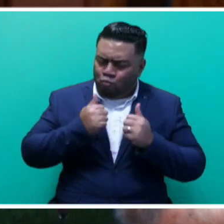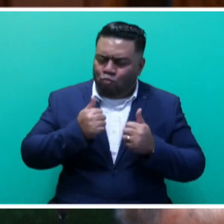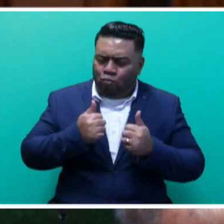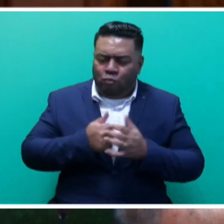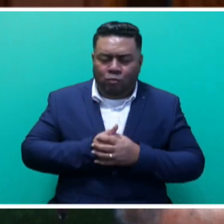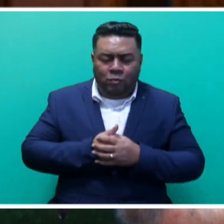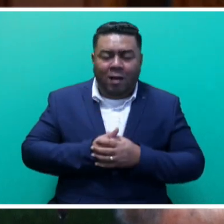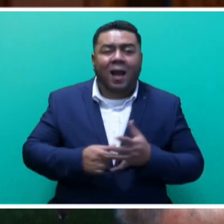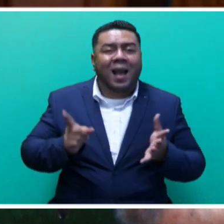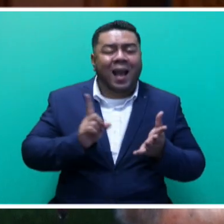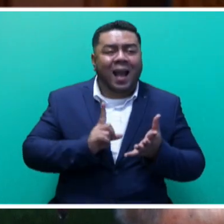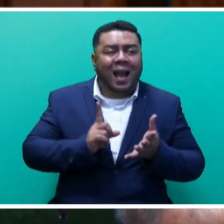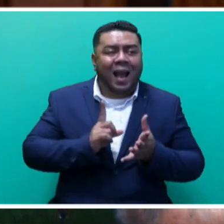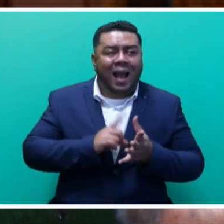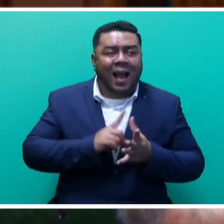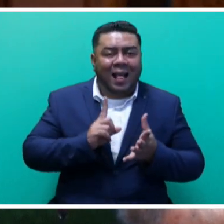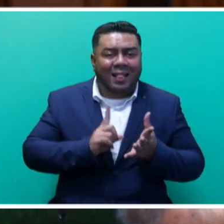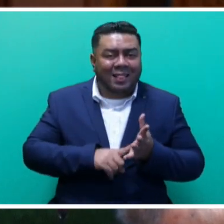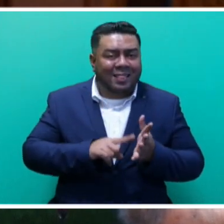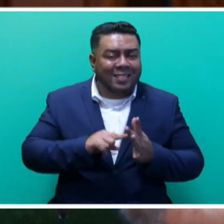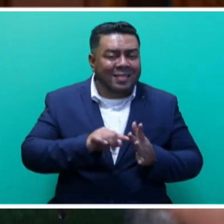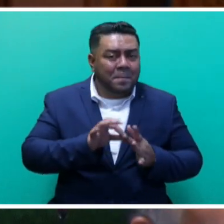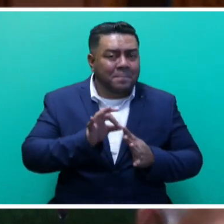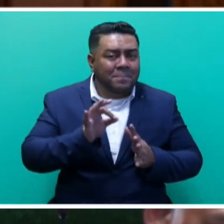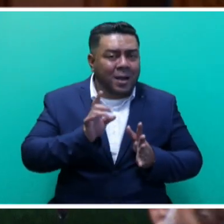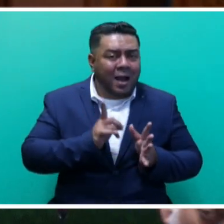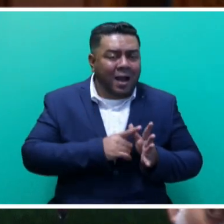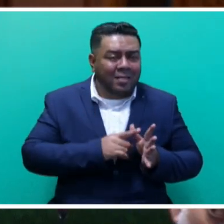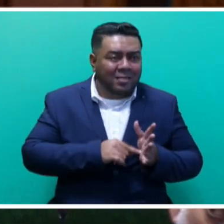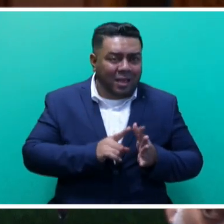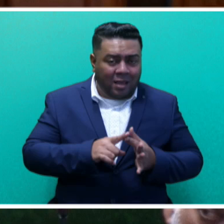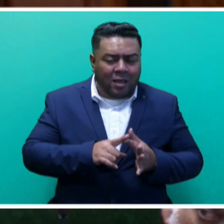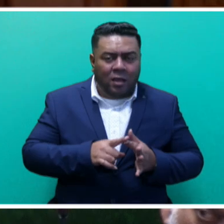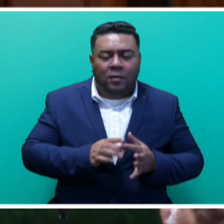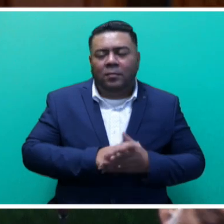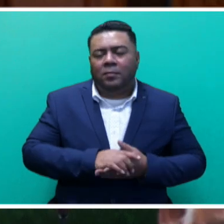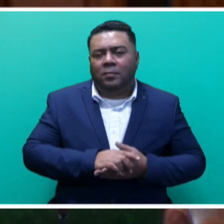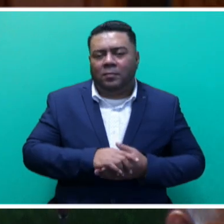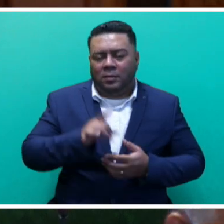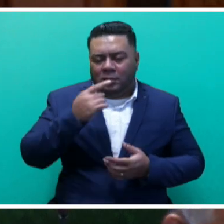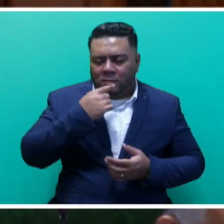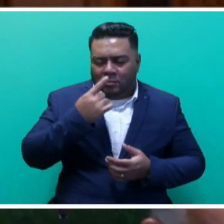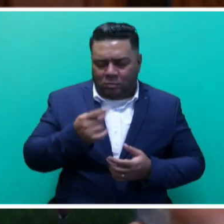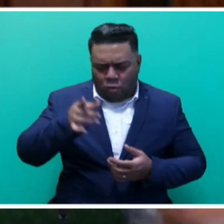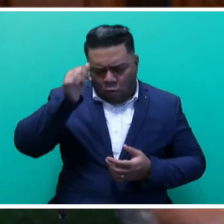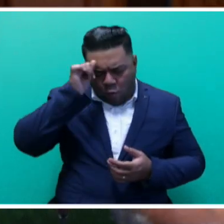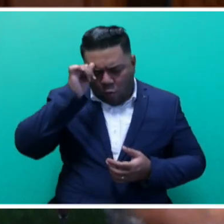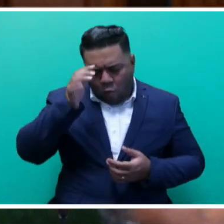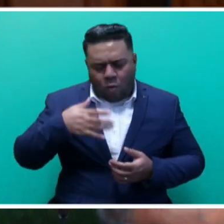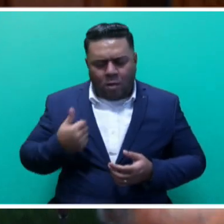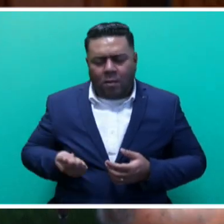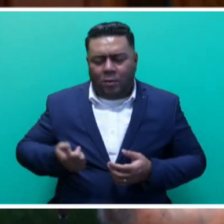Honorable Alipati Tuilolo, is well aware. because in